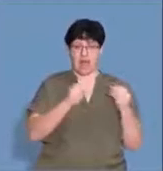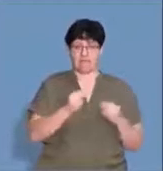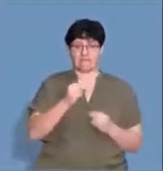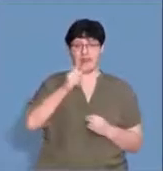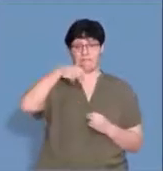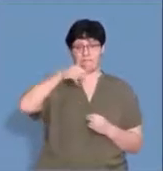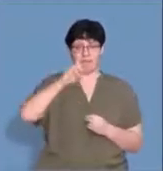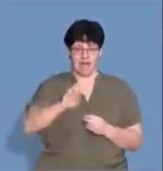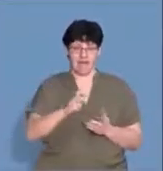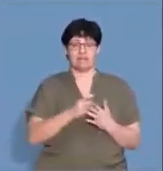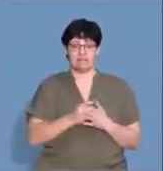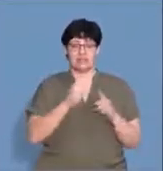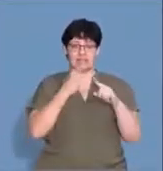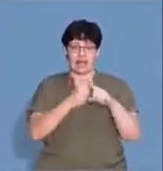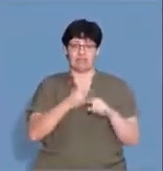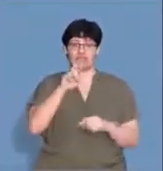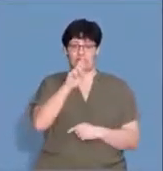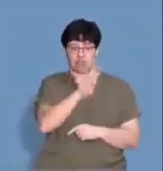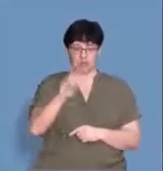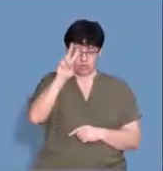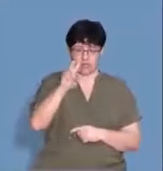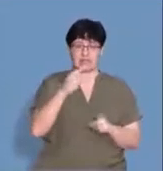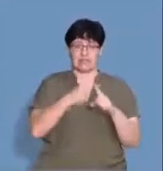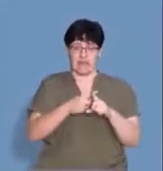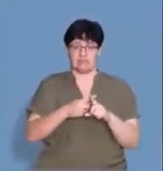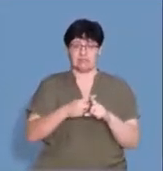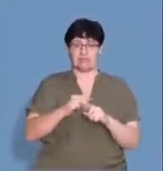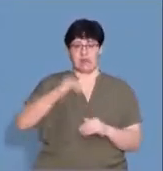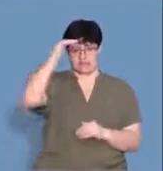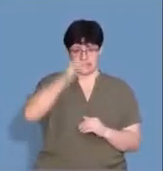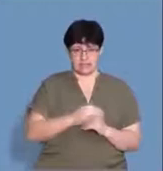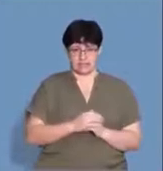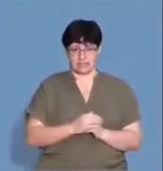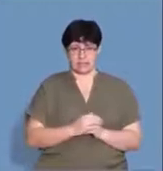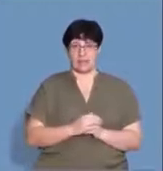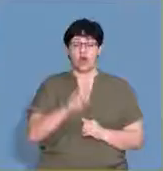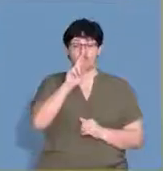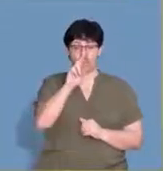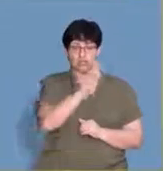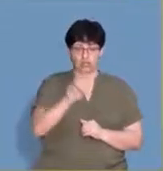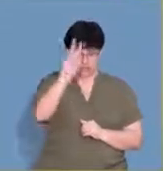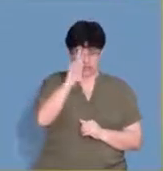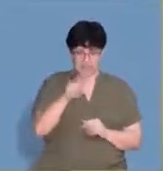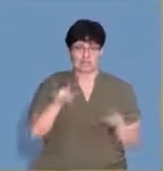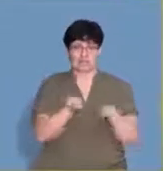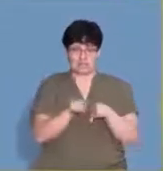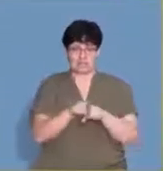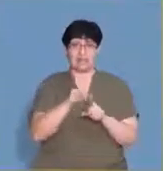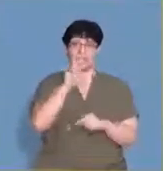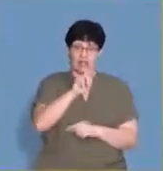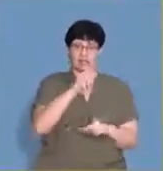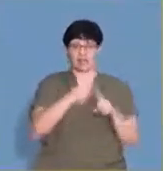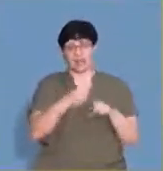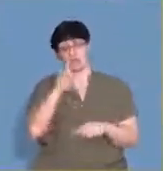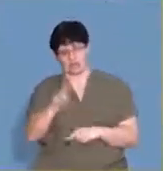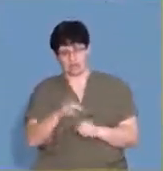pi times radius squared times height. So the radius squared is the same as your radius times your radius.